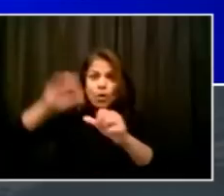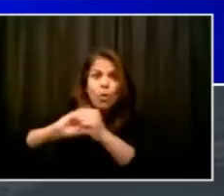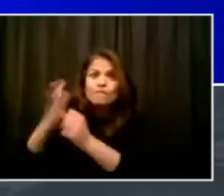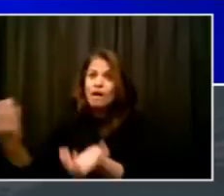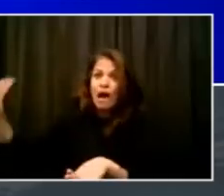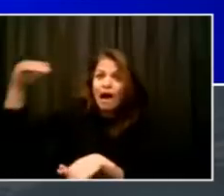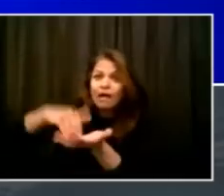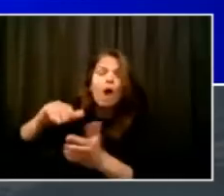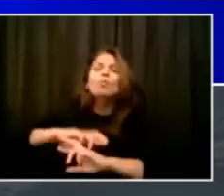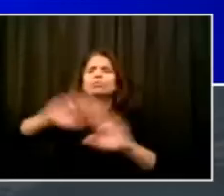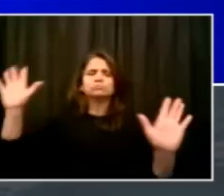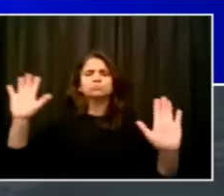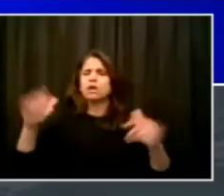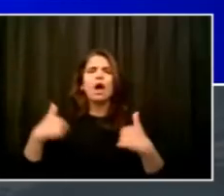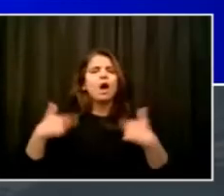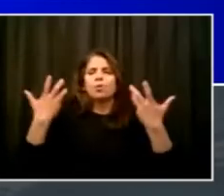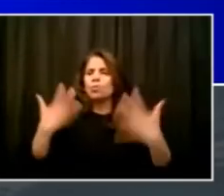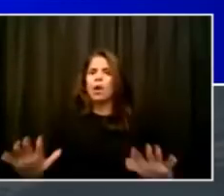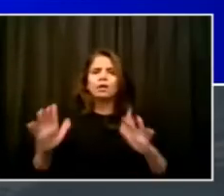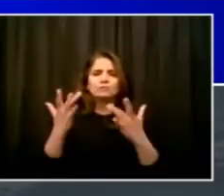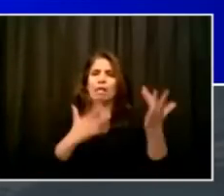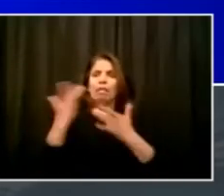Okay, now I want to bring up a new topic today.